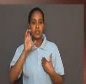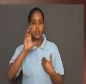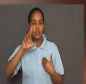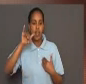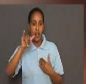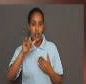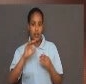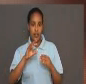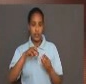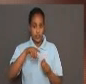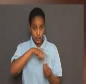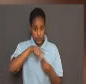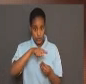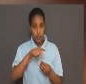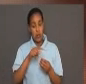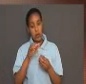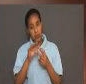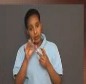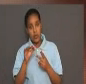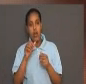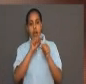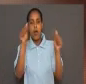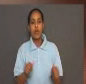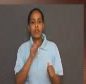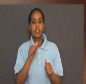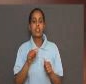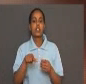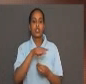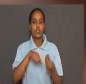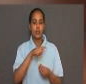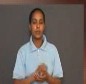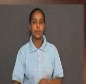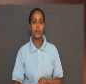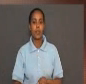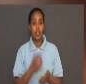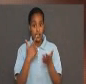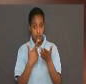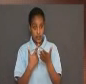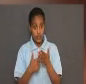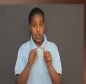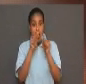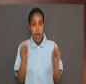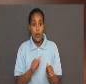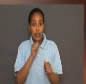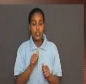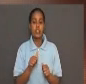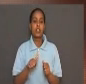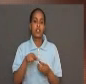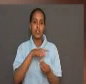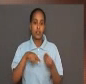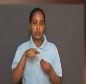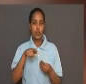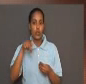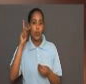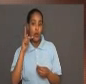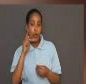regions that alternate with amorphous regions. In these amorphous regions, the